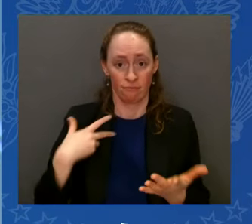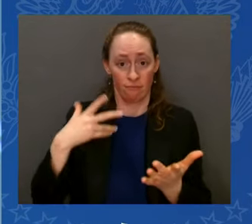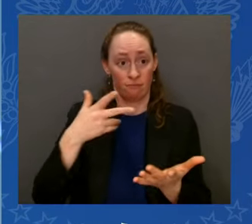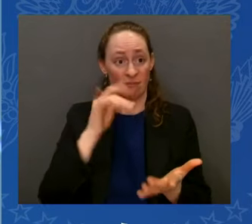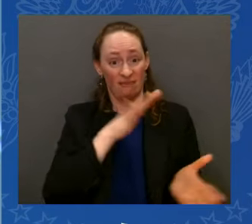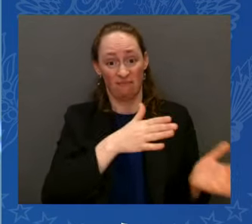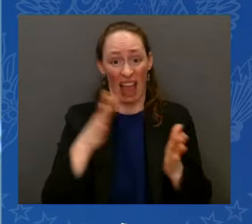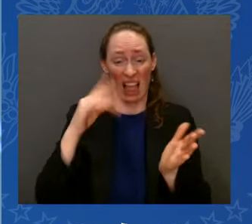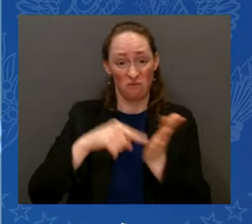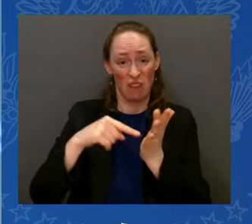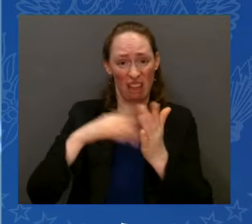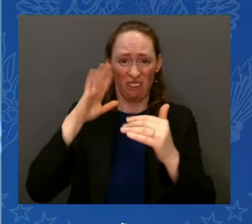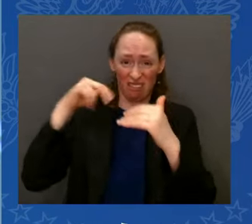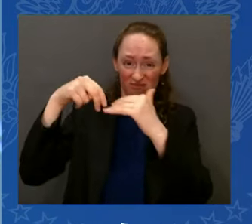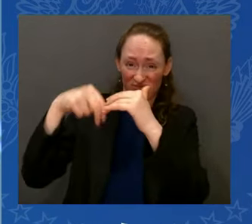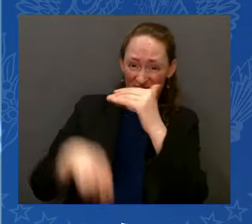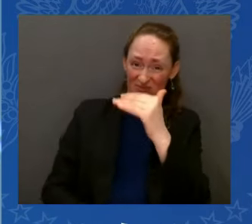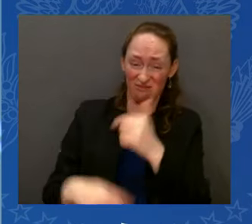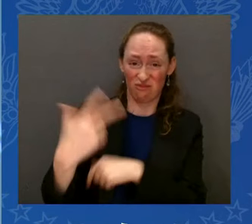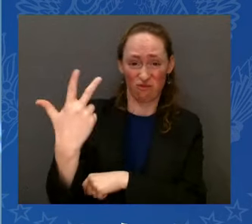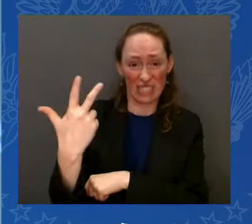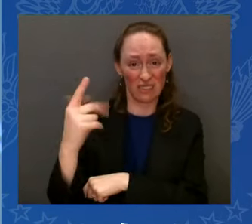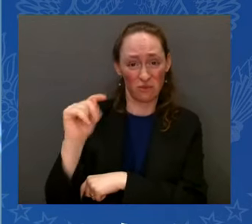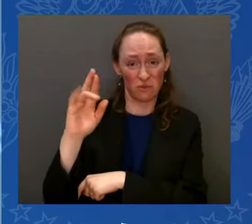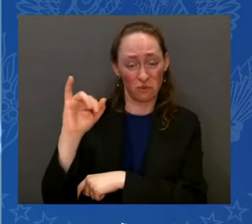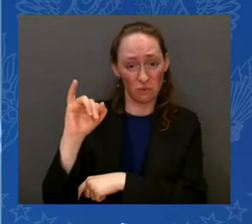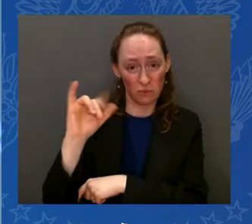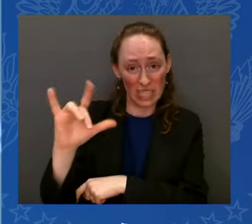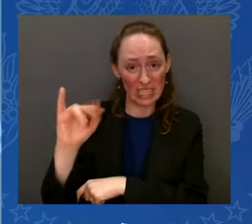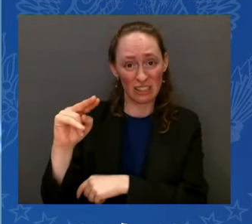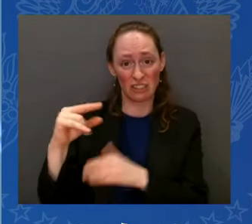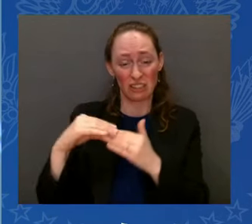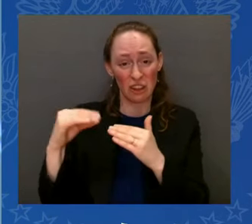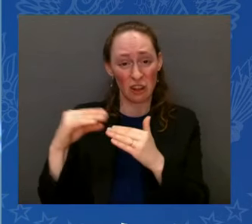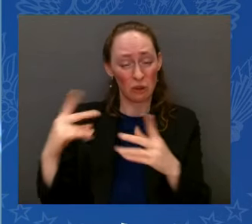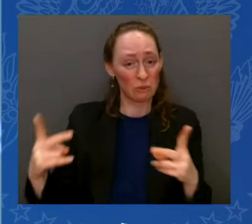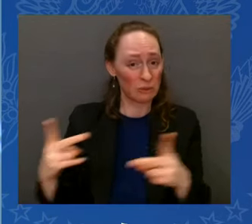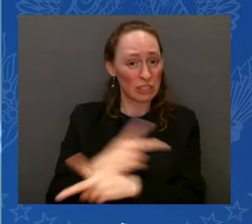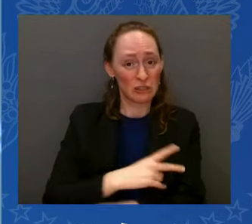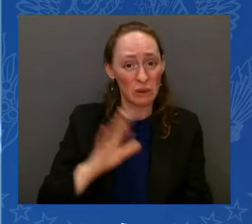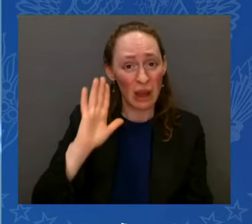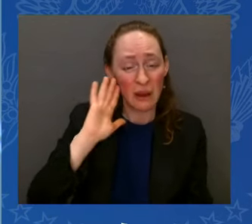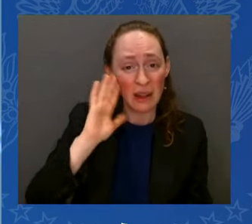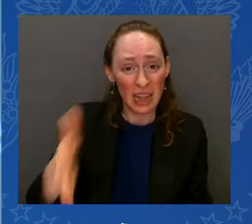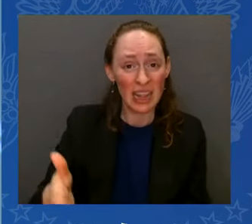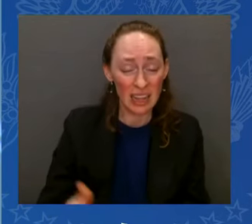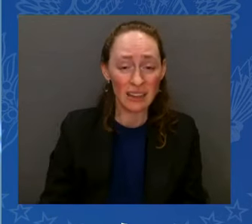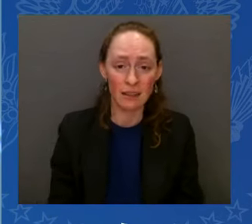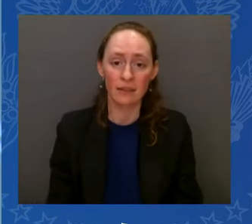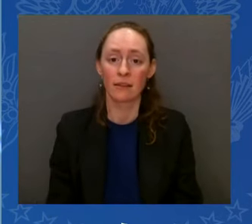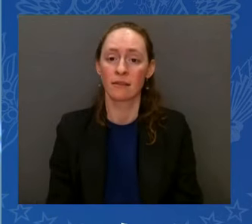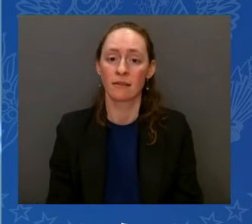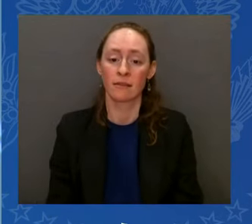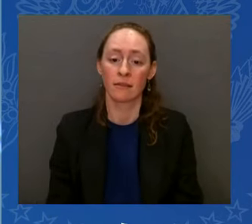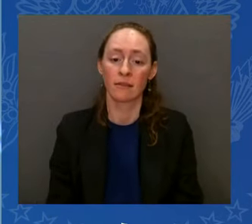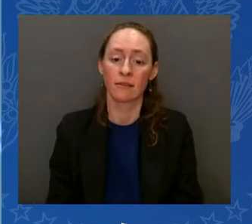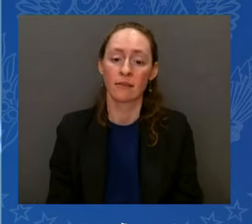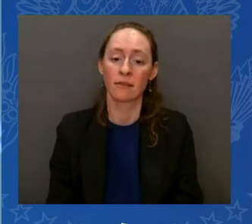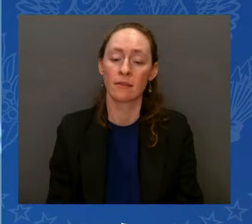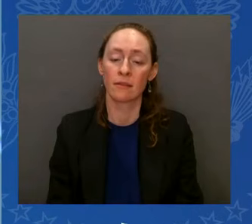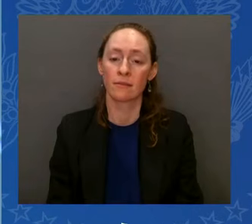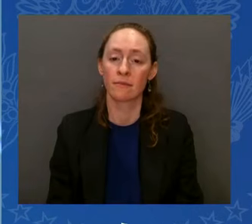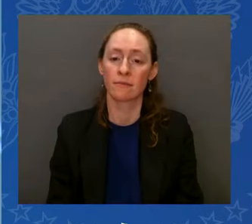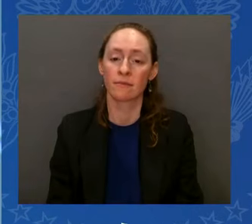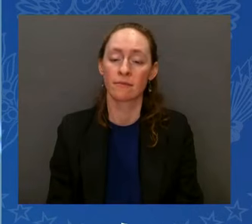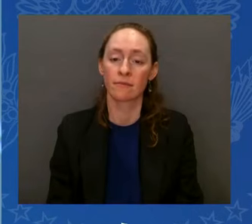Here's how they do it. They made it clear in legislation introduced to the investment we've made to crack down on